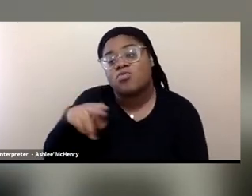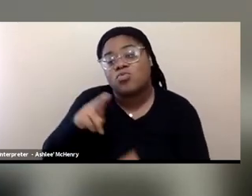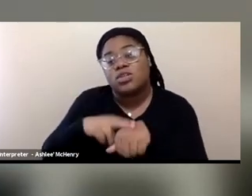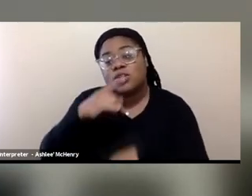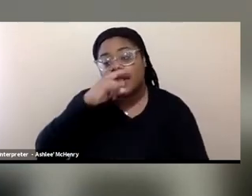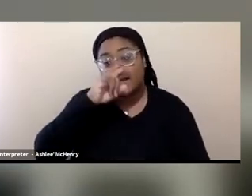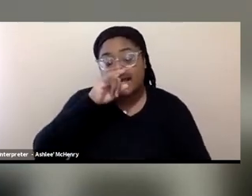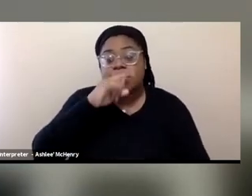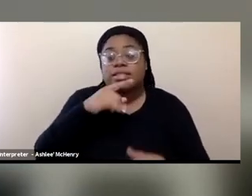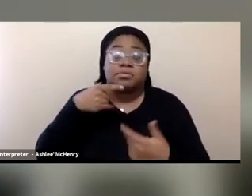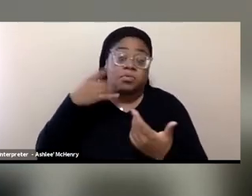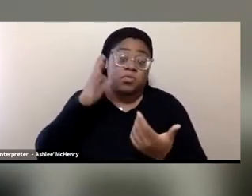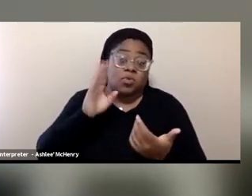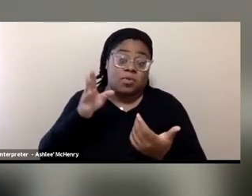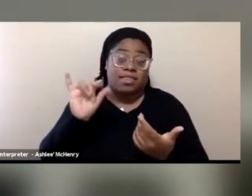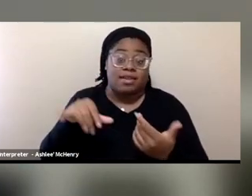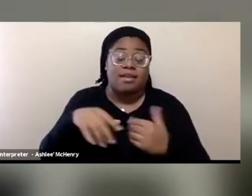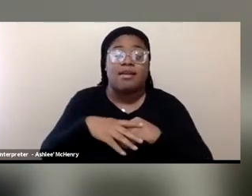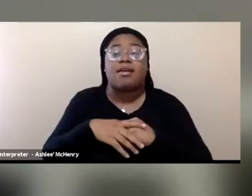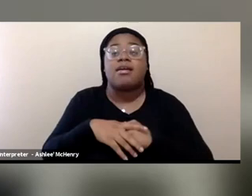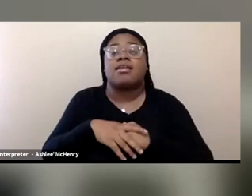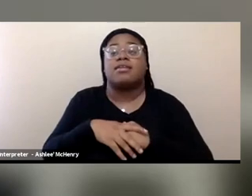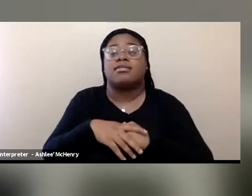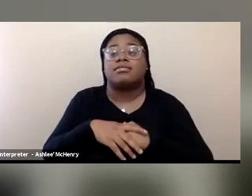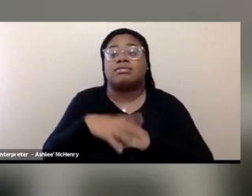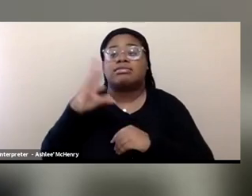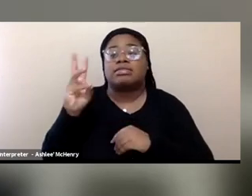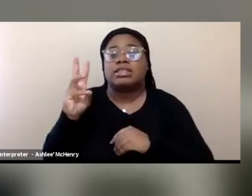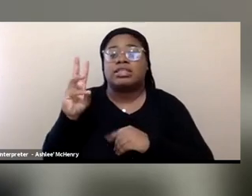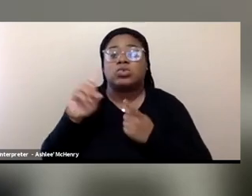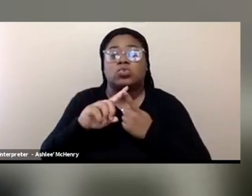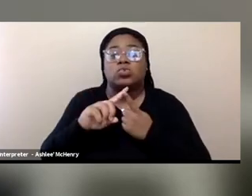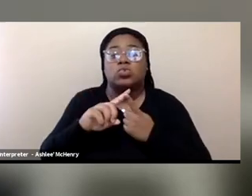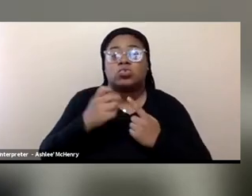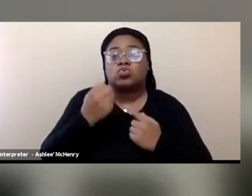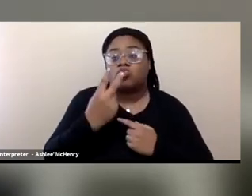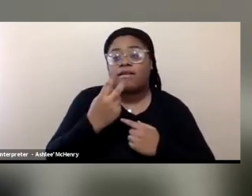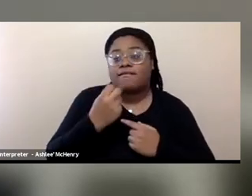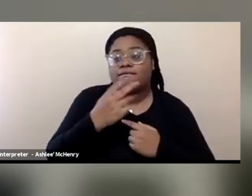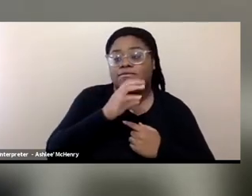going to be that in the 6 to 12 category. Our first